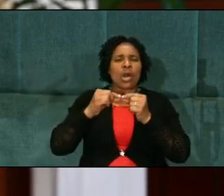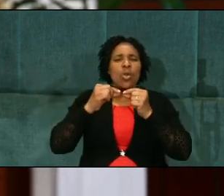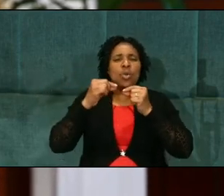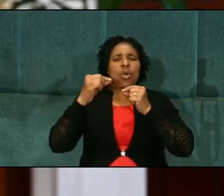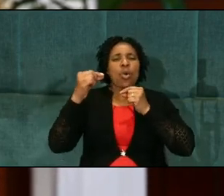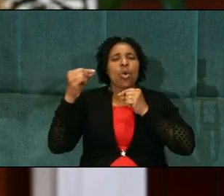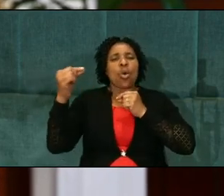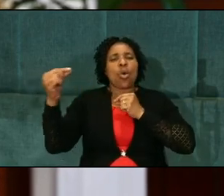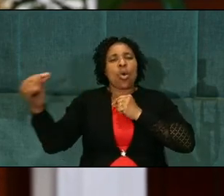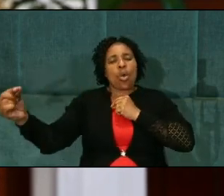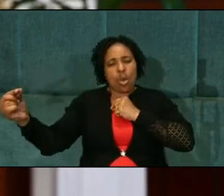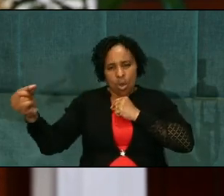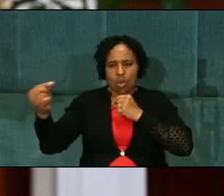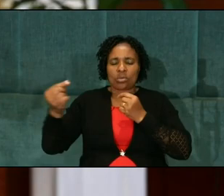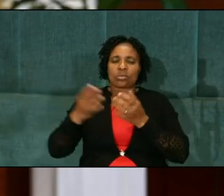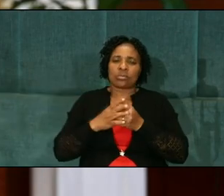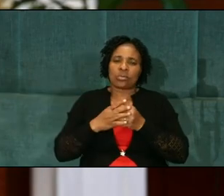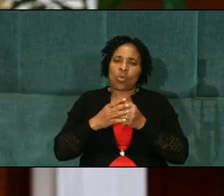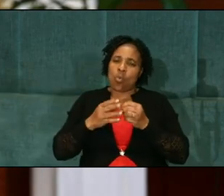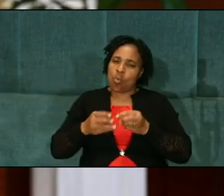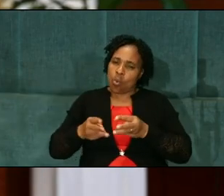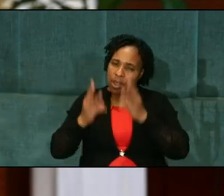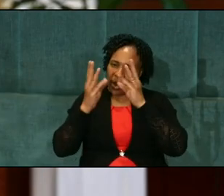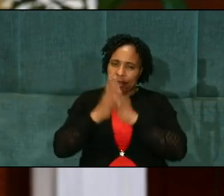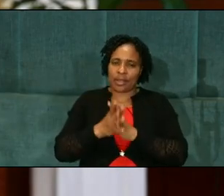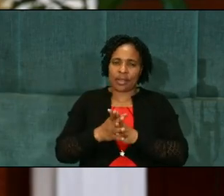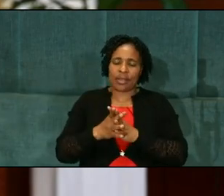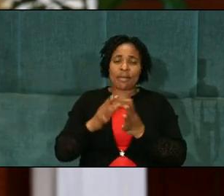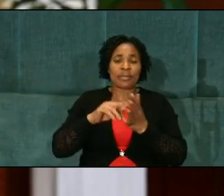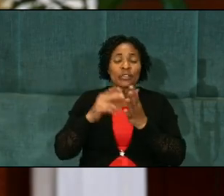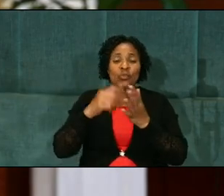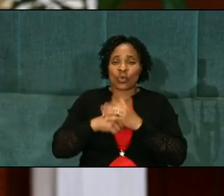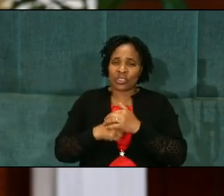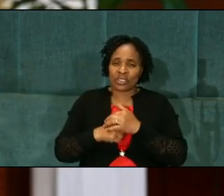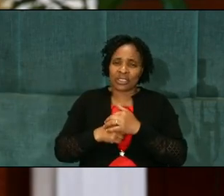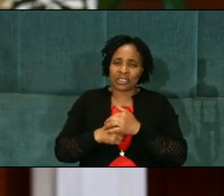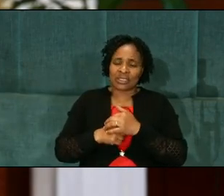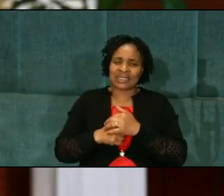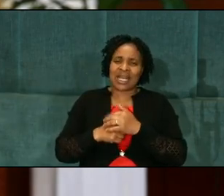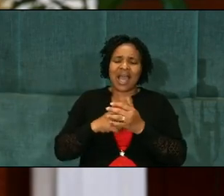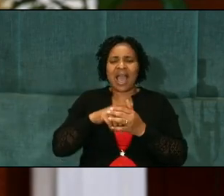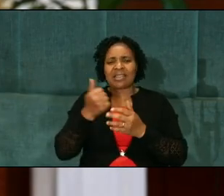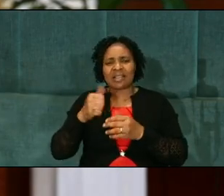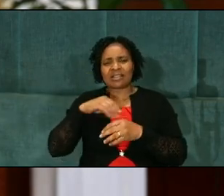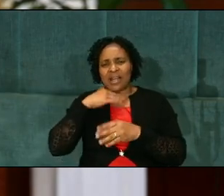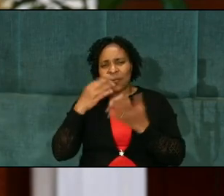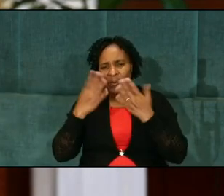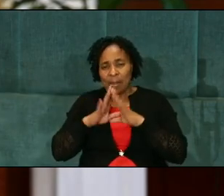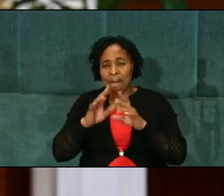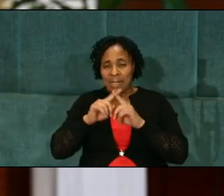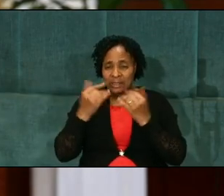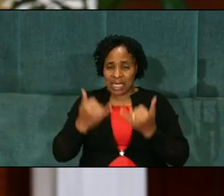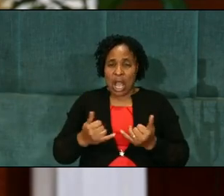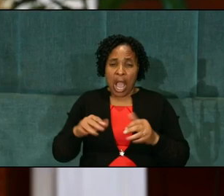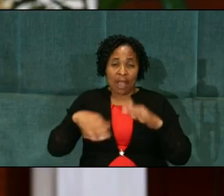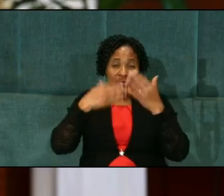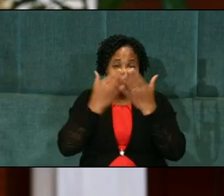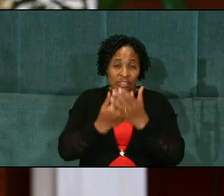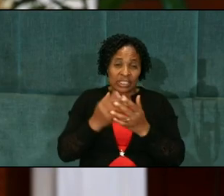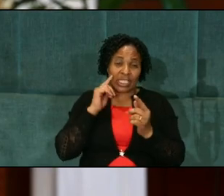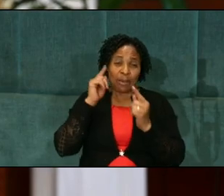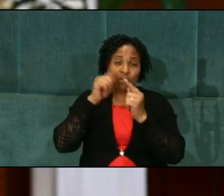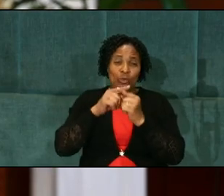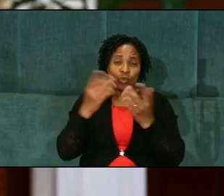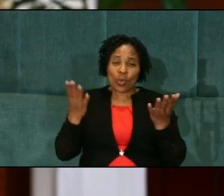long 100-odd years now, which means that we're about at the point where the skies will be